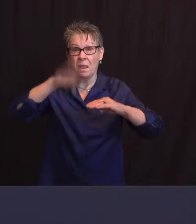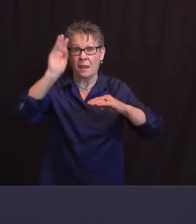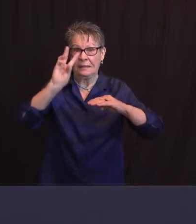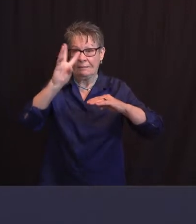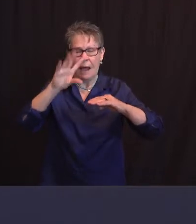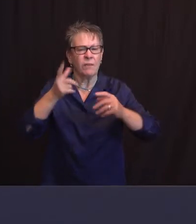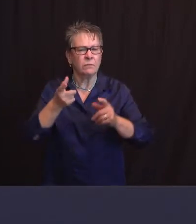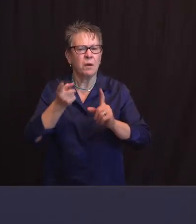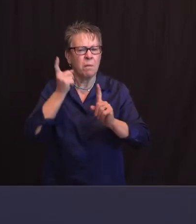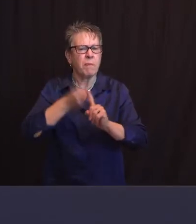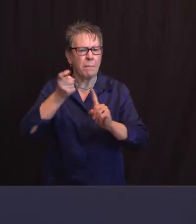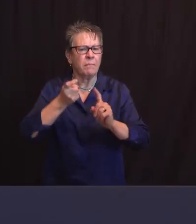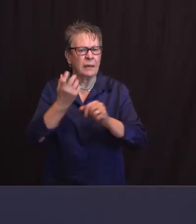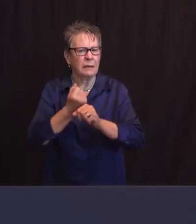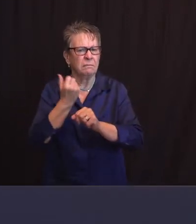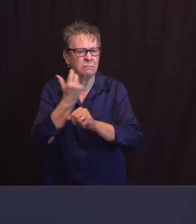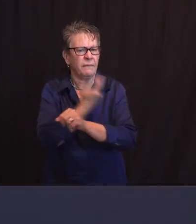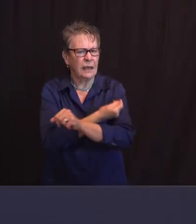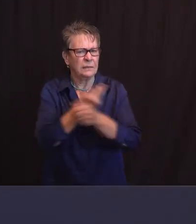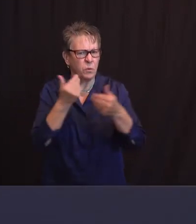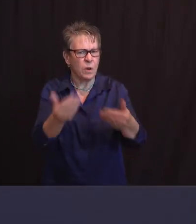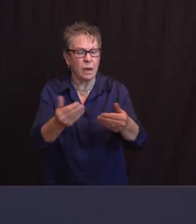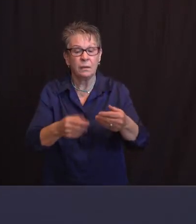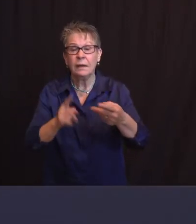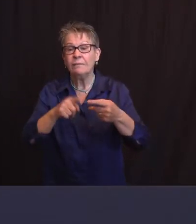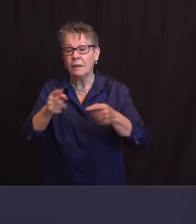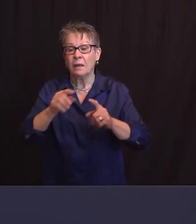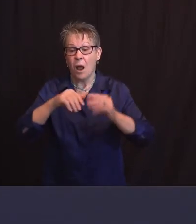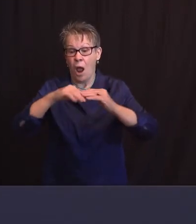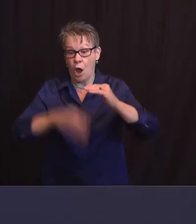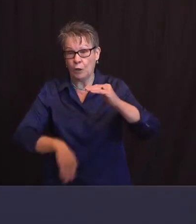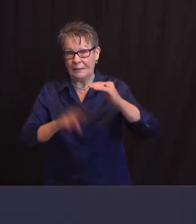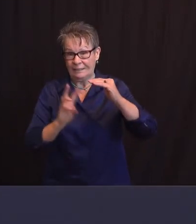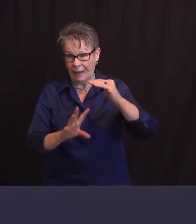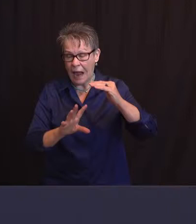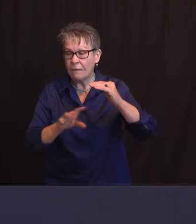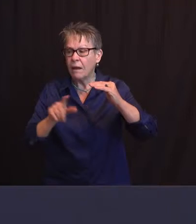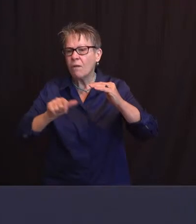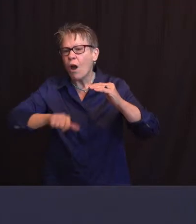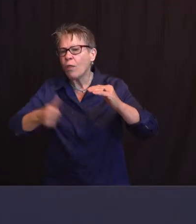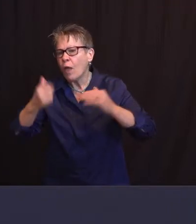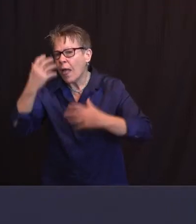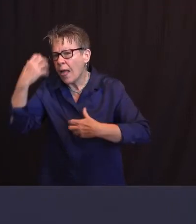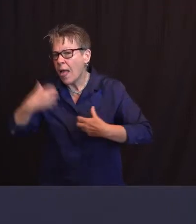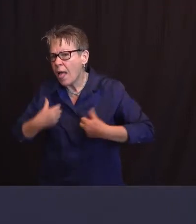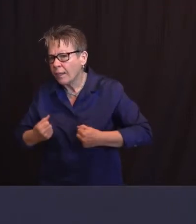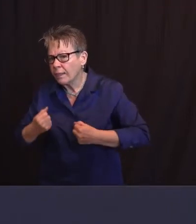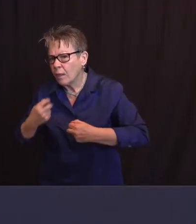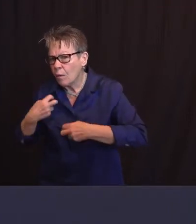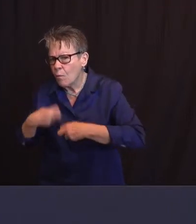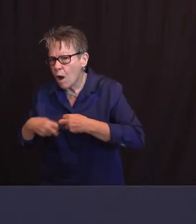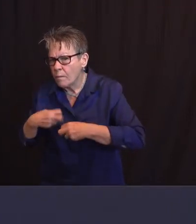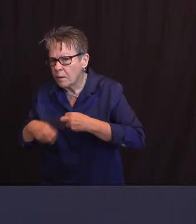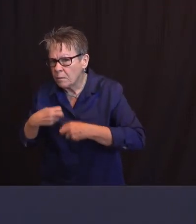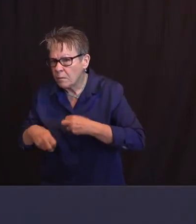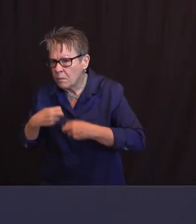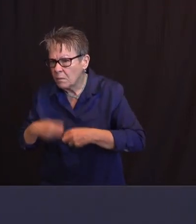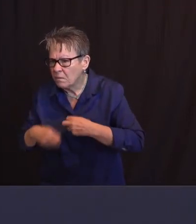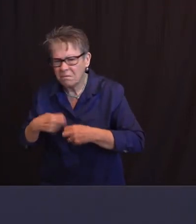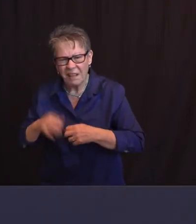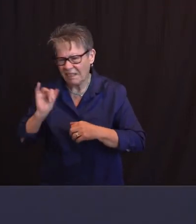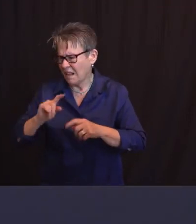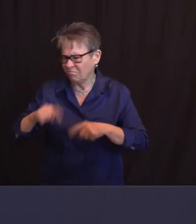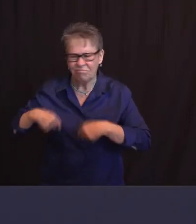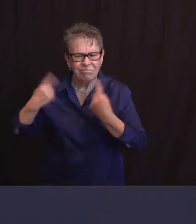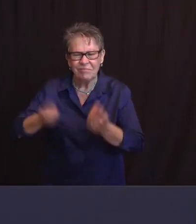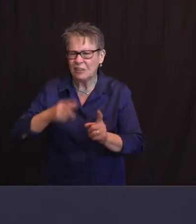to be the case. And then we announced a week ago today a group of communities largely defined by